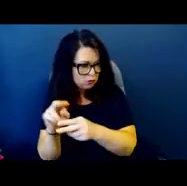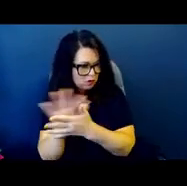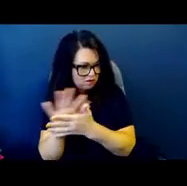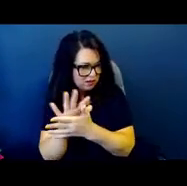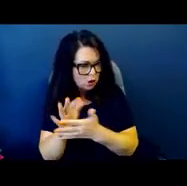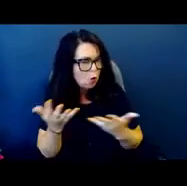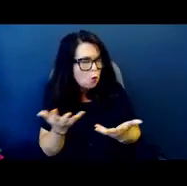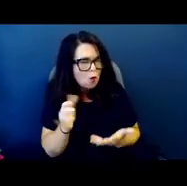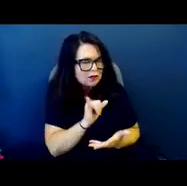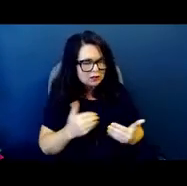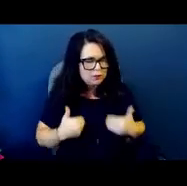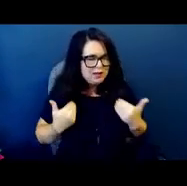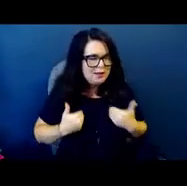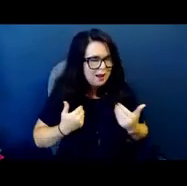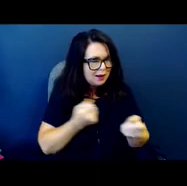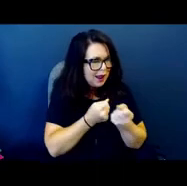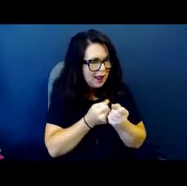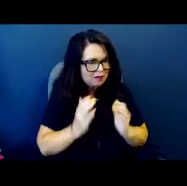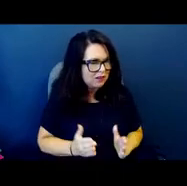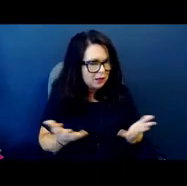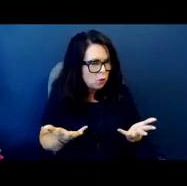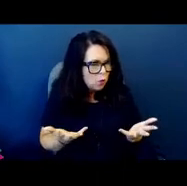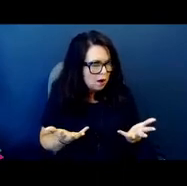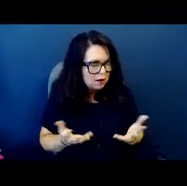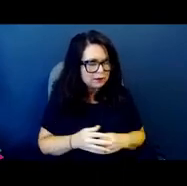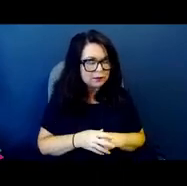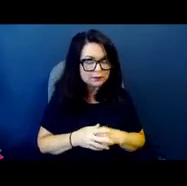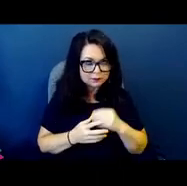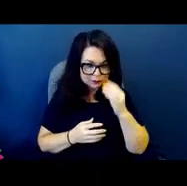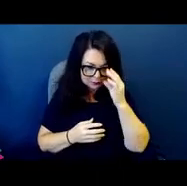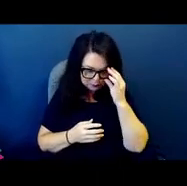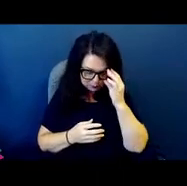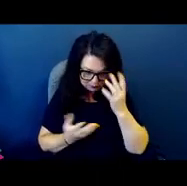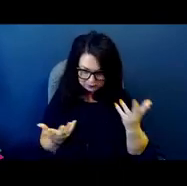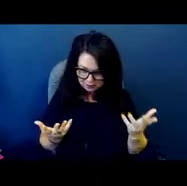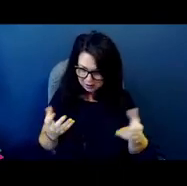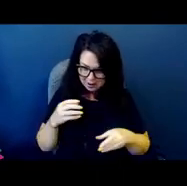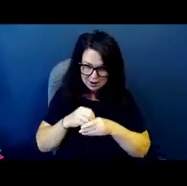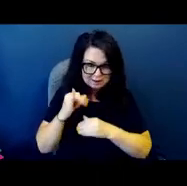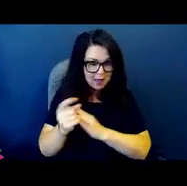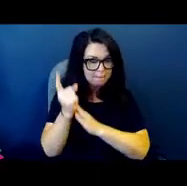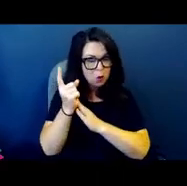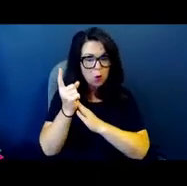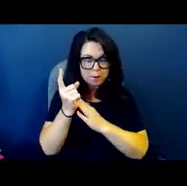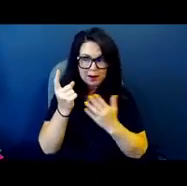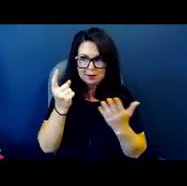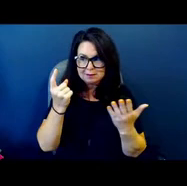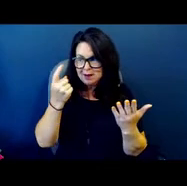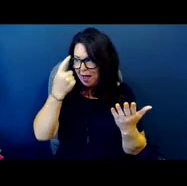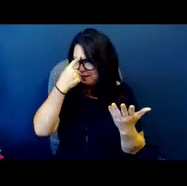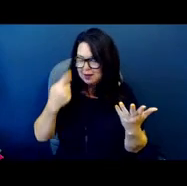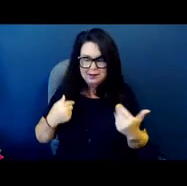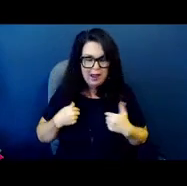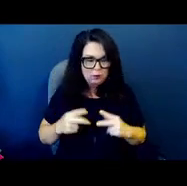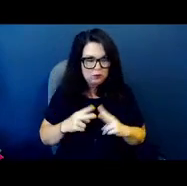Well, in the moment, I was very human, I think, which is what I like to